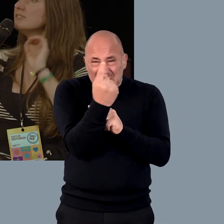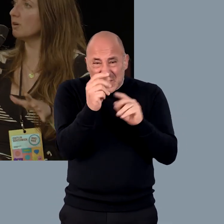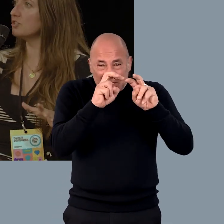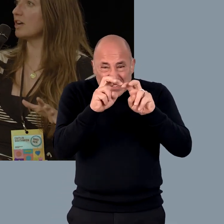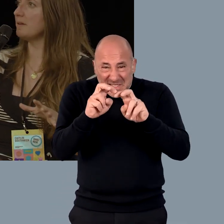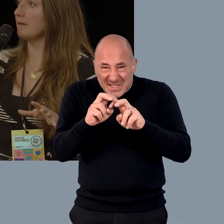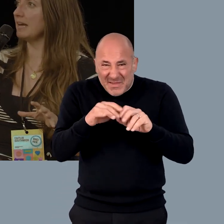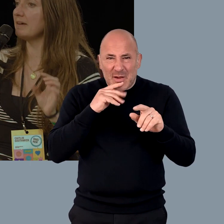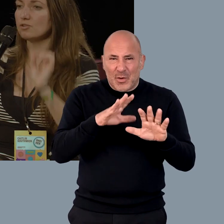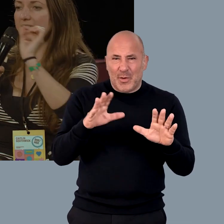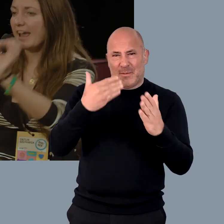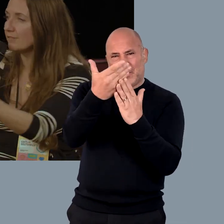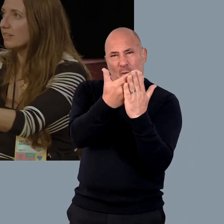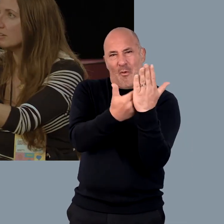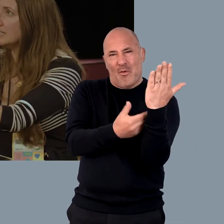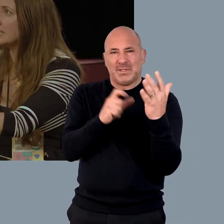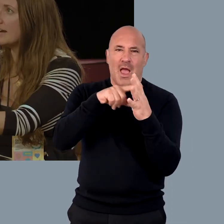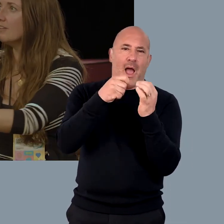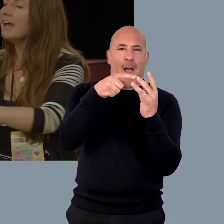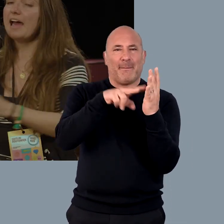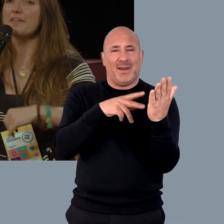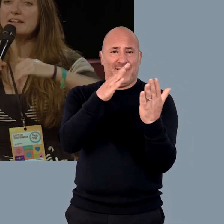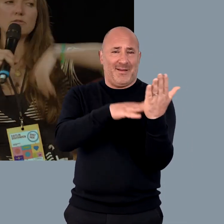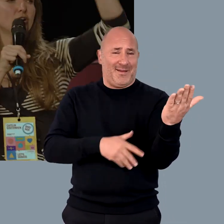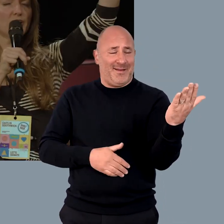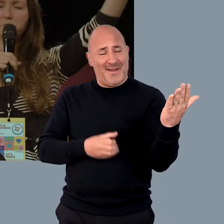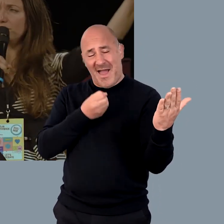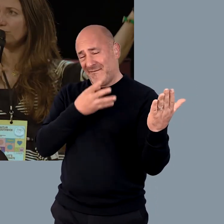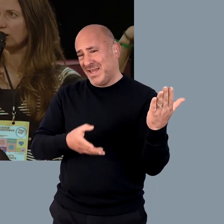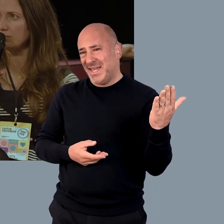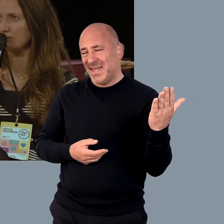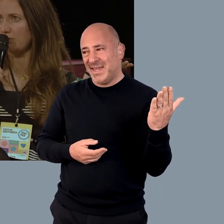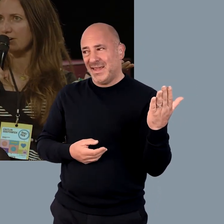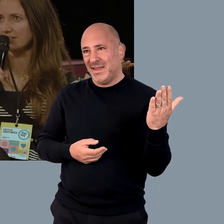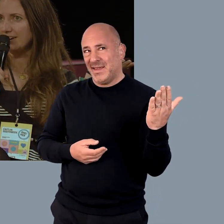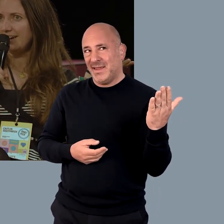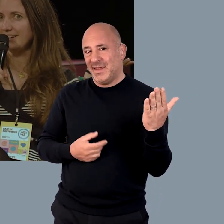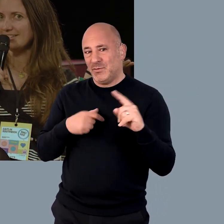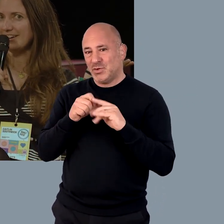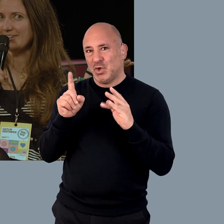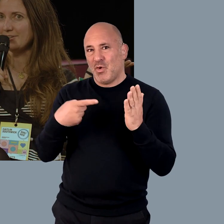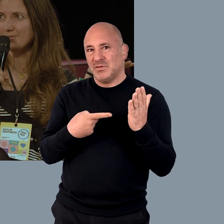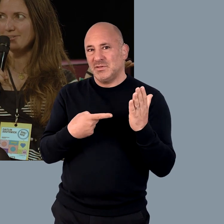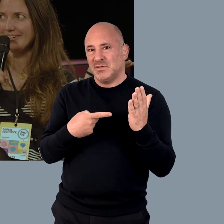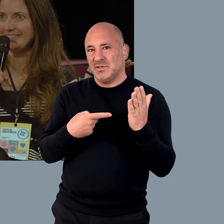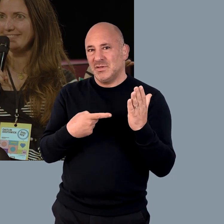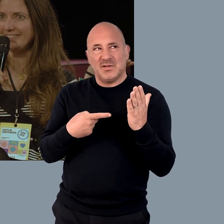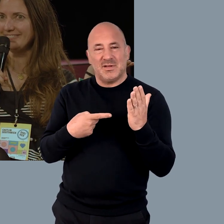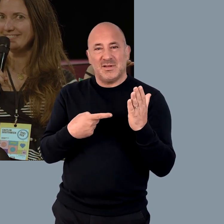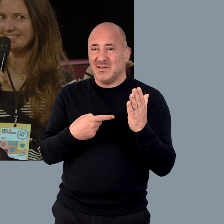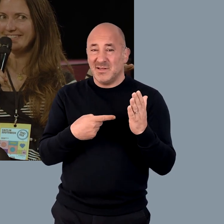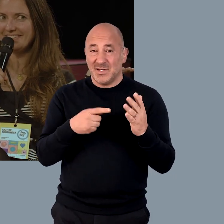spend so much time and money measuring every little detail, and then they go, look at our beautiful carbon report. And it's like,